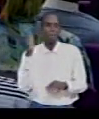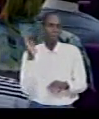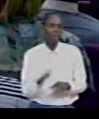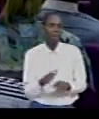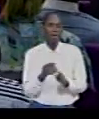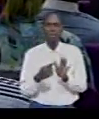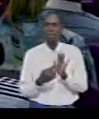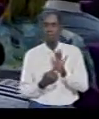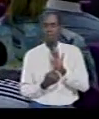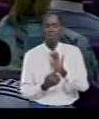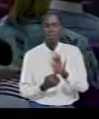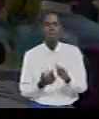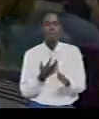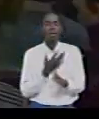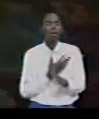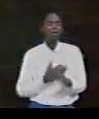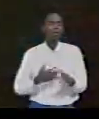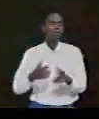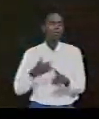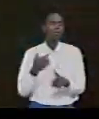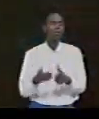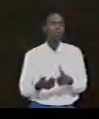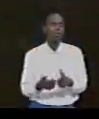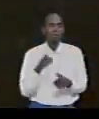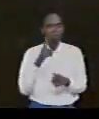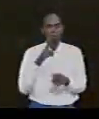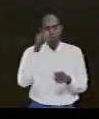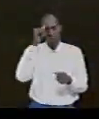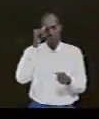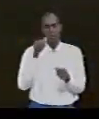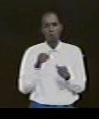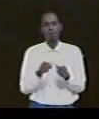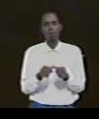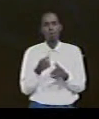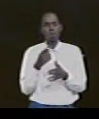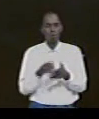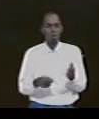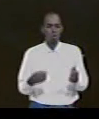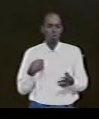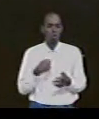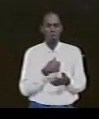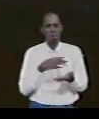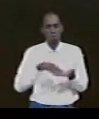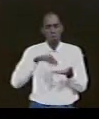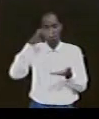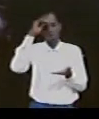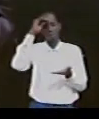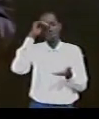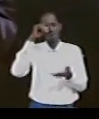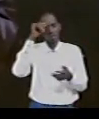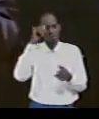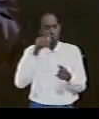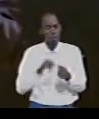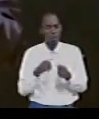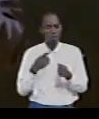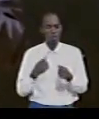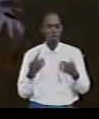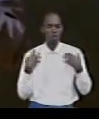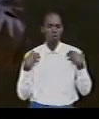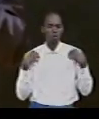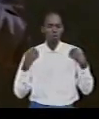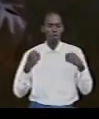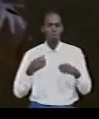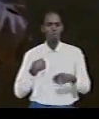example, and then you remember what we have learned, and you remember the courage we ought to